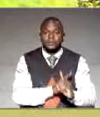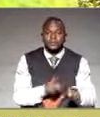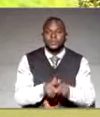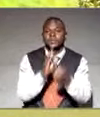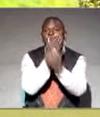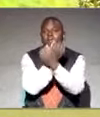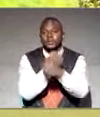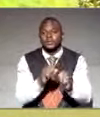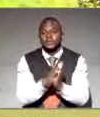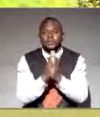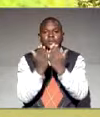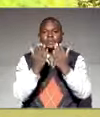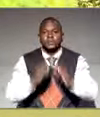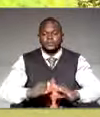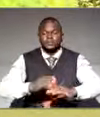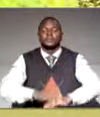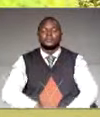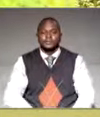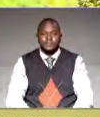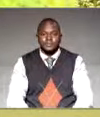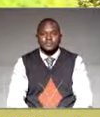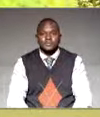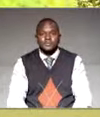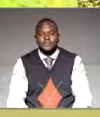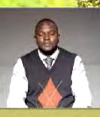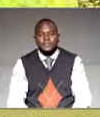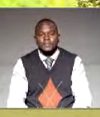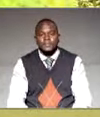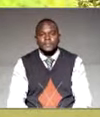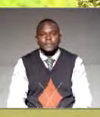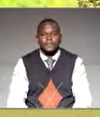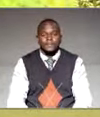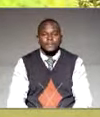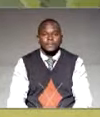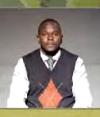safety. Onyango Jackson, UBC TV in Munyonyo.